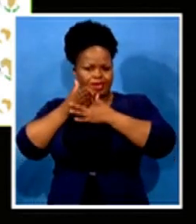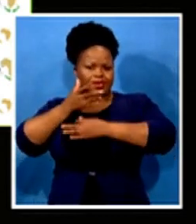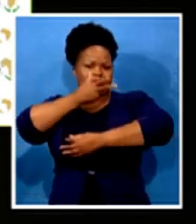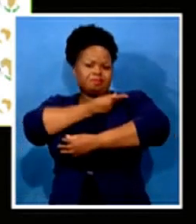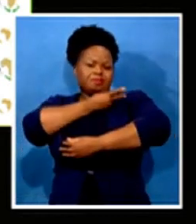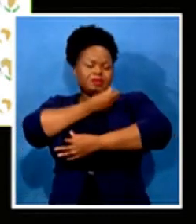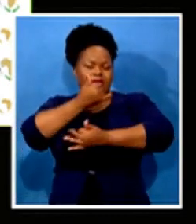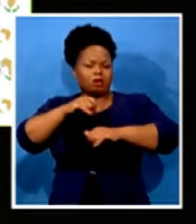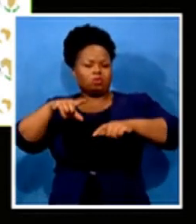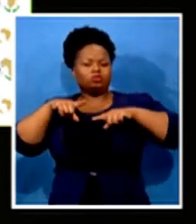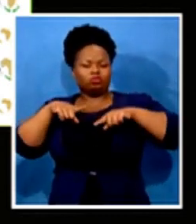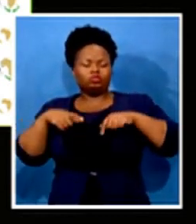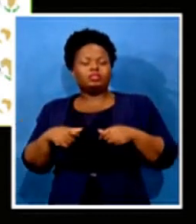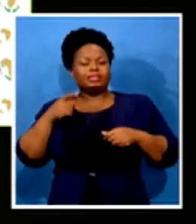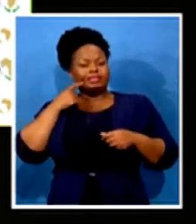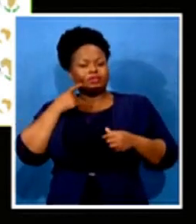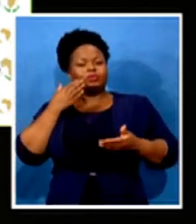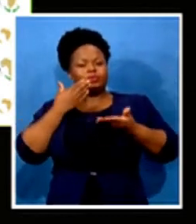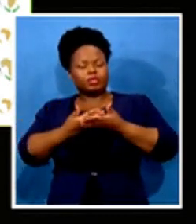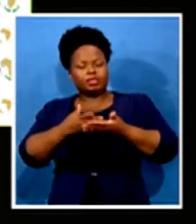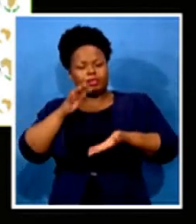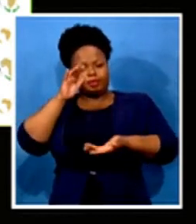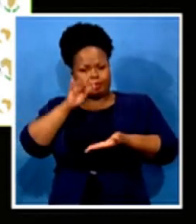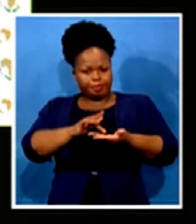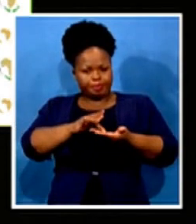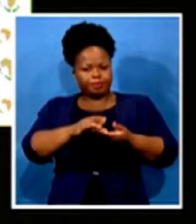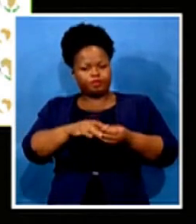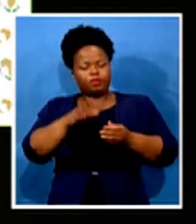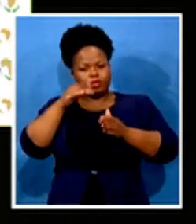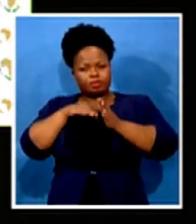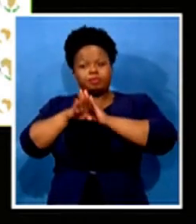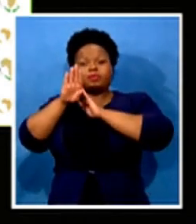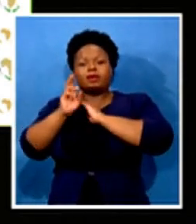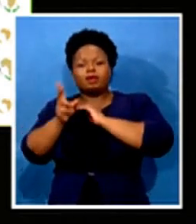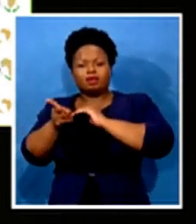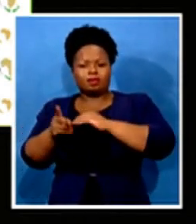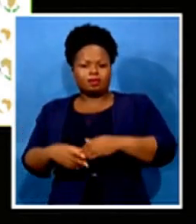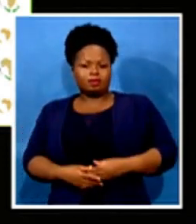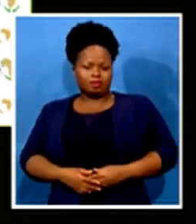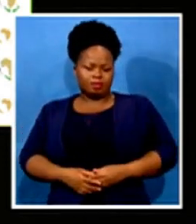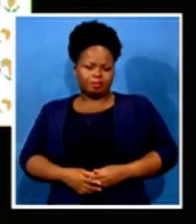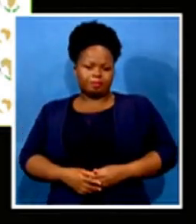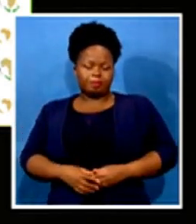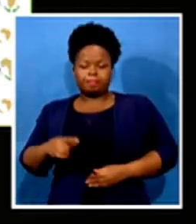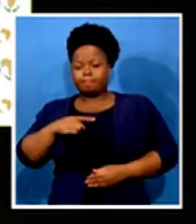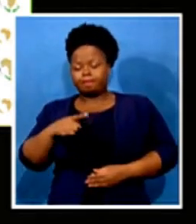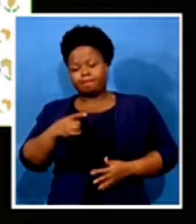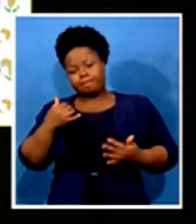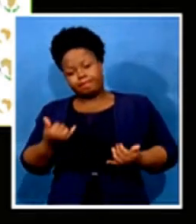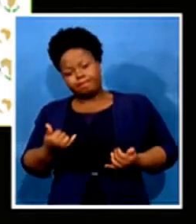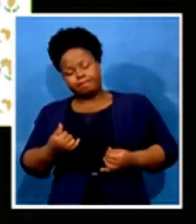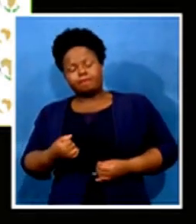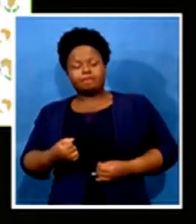fight the second wave of the pandemic, which is, again, has already come in with a full